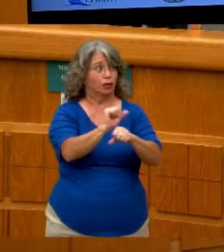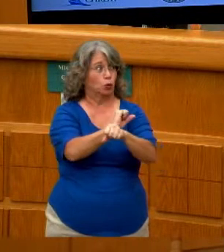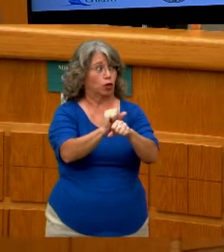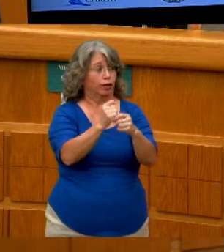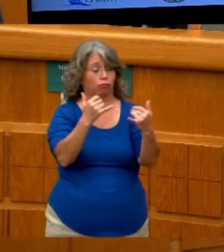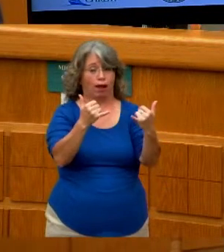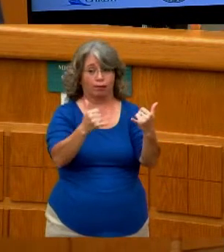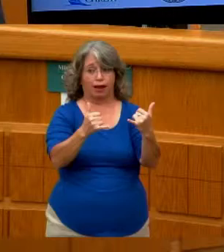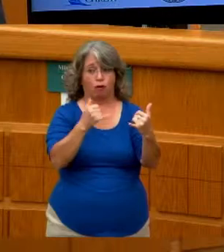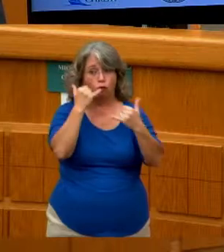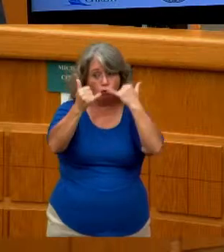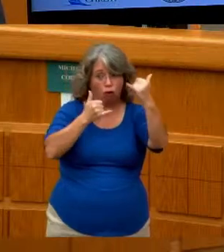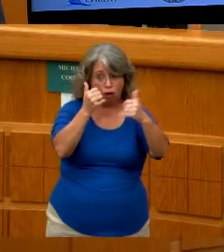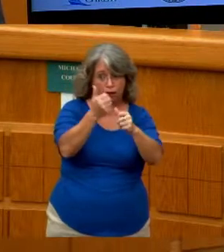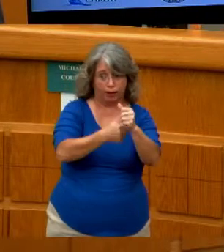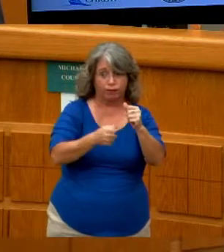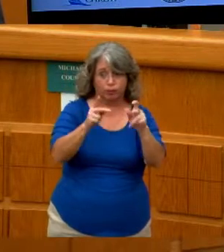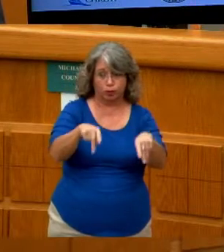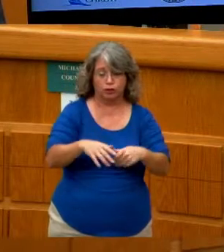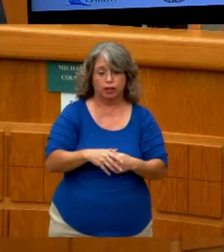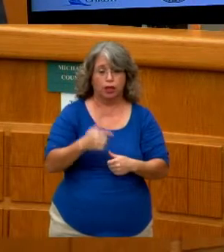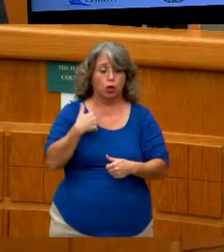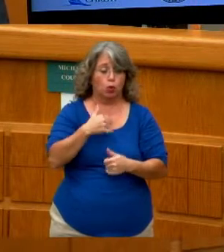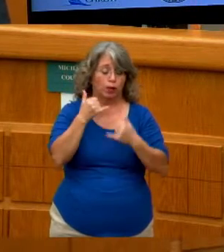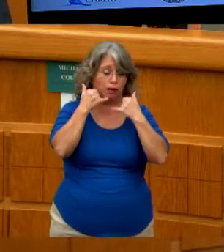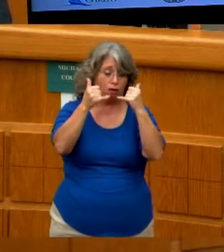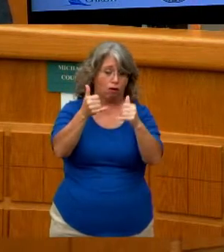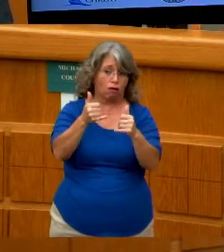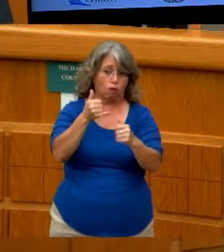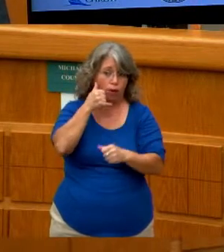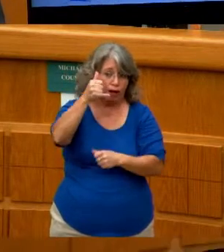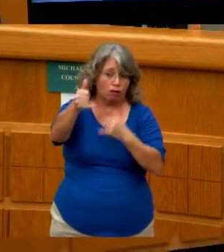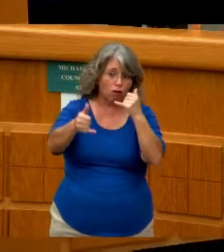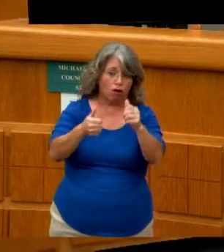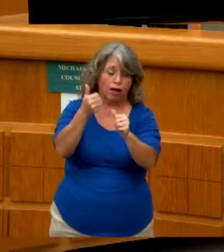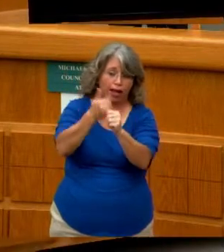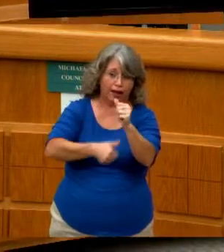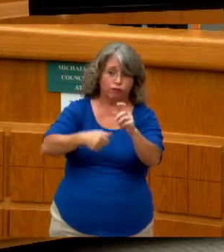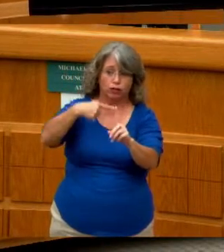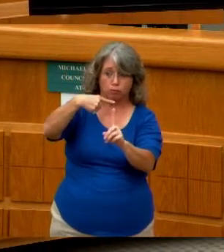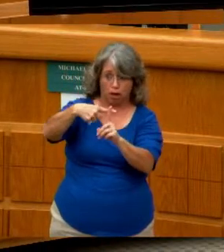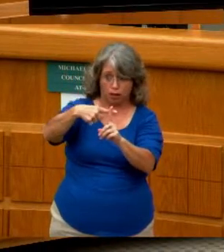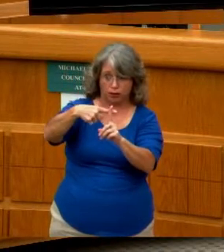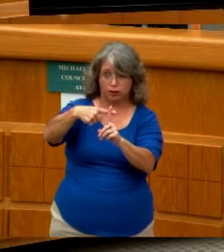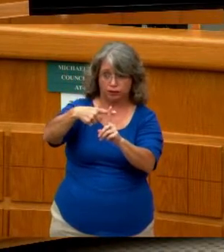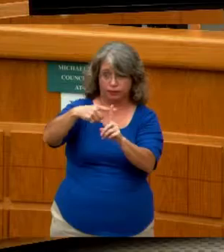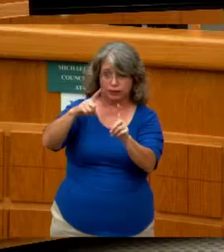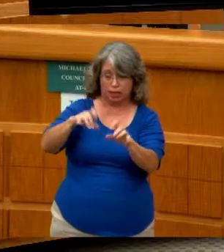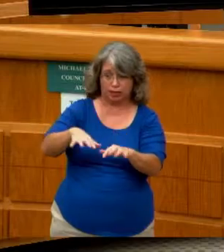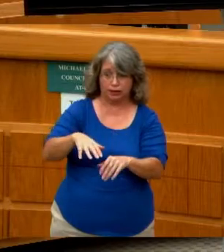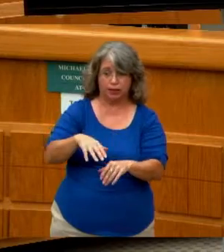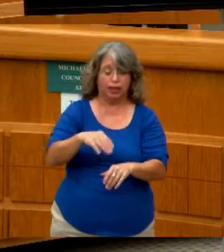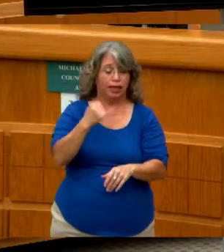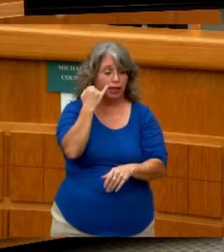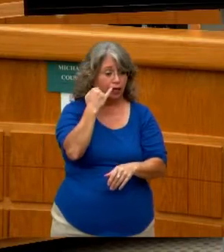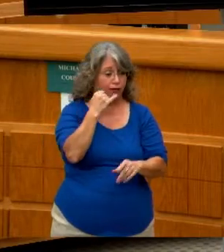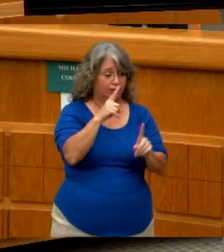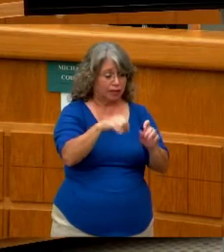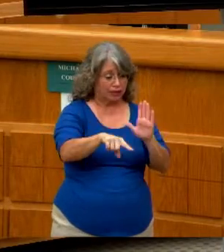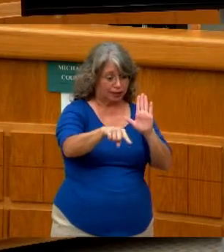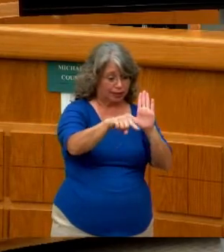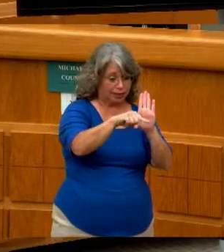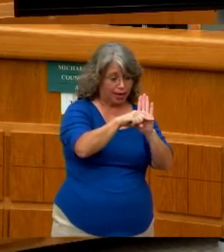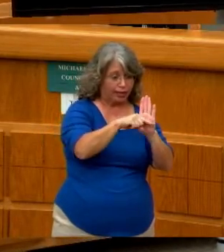Which I guess that's a question of how quick are the results. Right, they're actually doing that as we speak. So we call every positive,